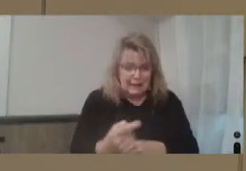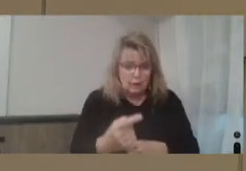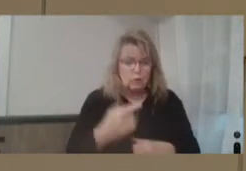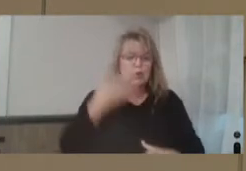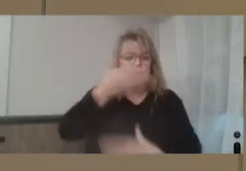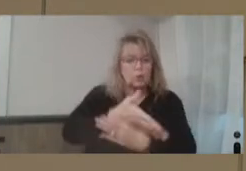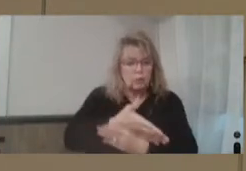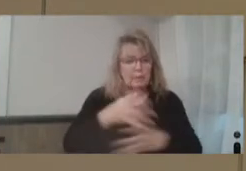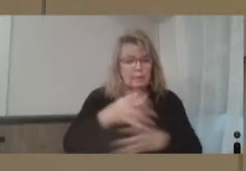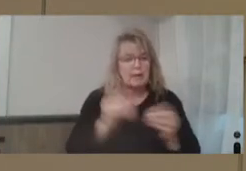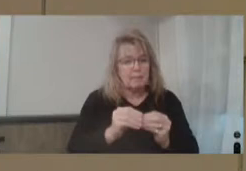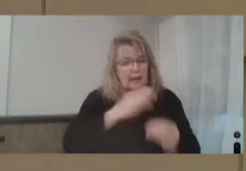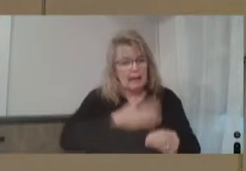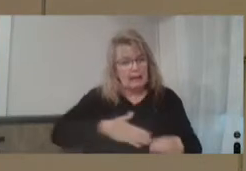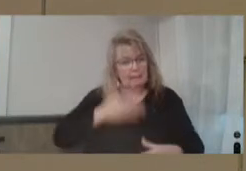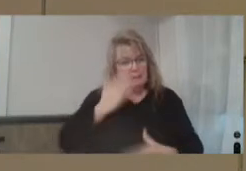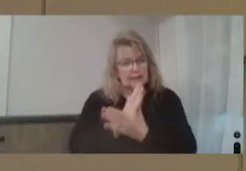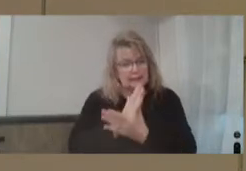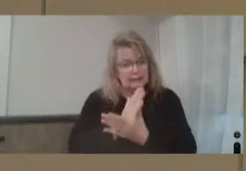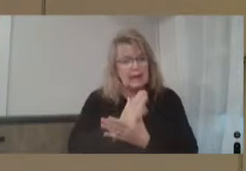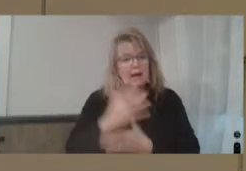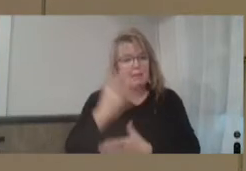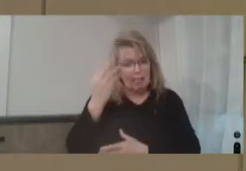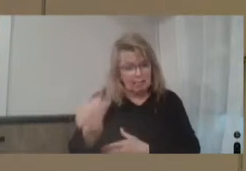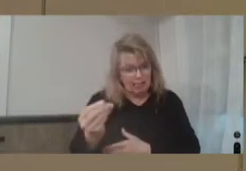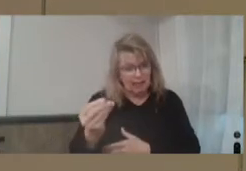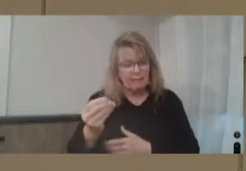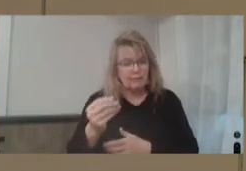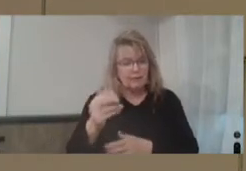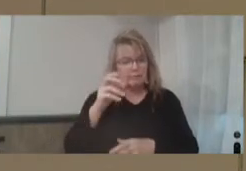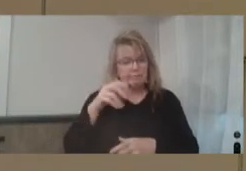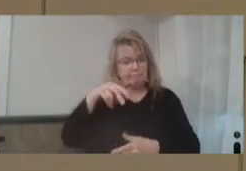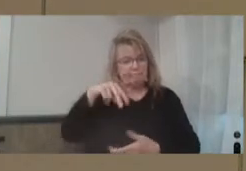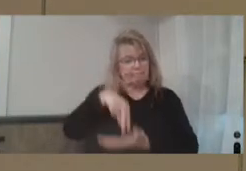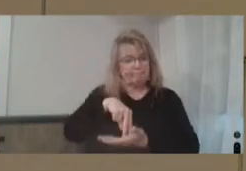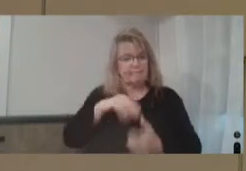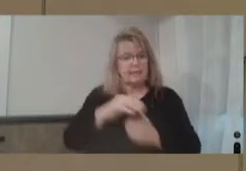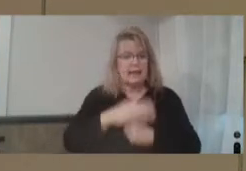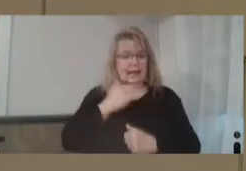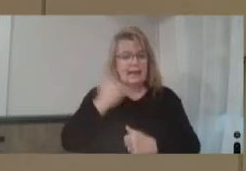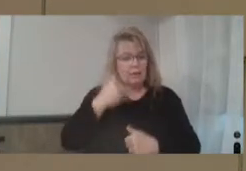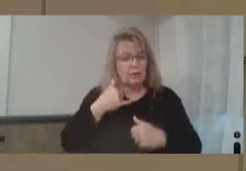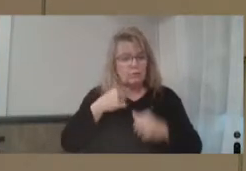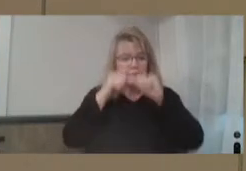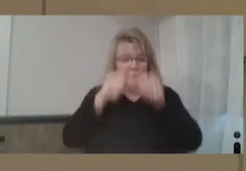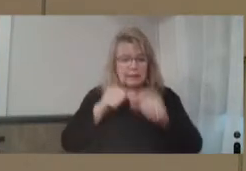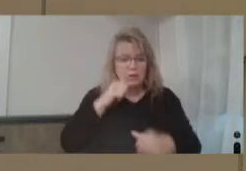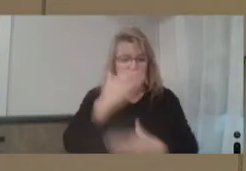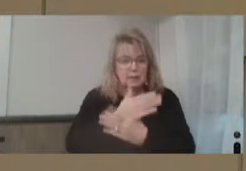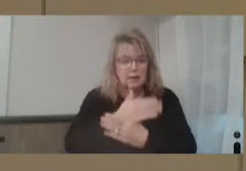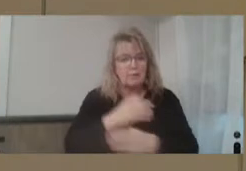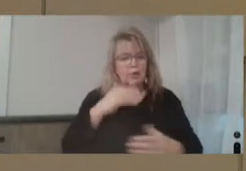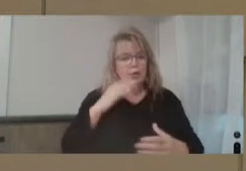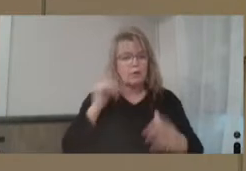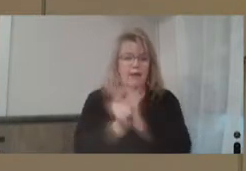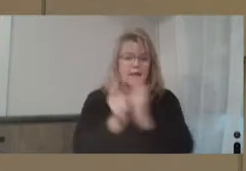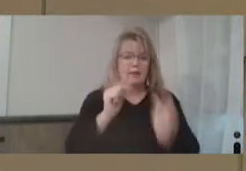the meeting and please stop and leave the podium. If you still don't stop, you're violating GS